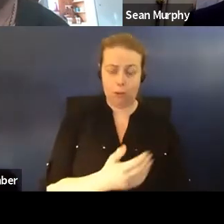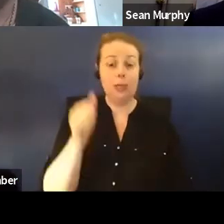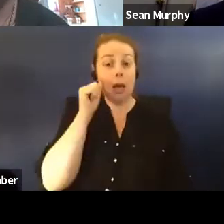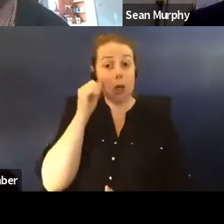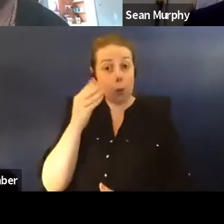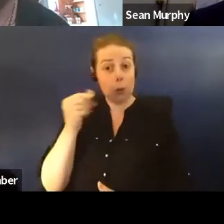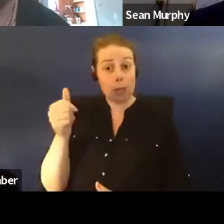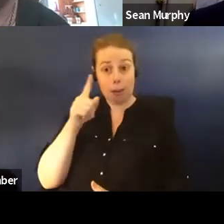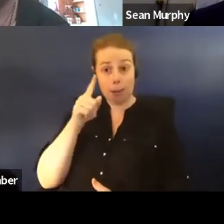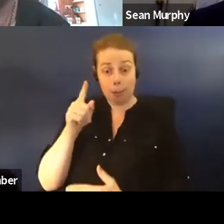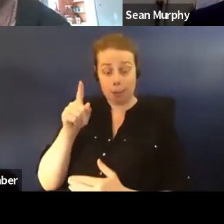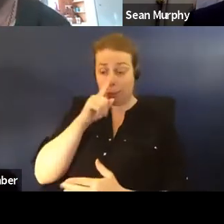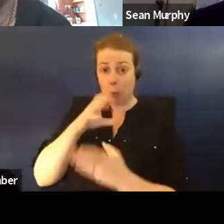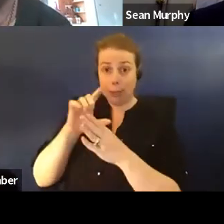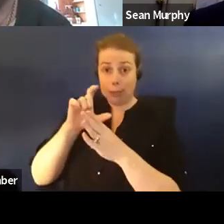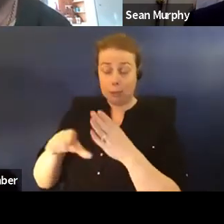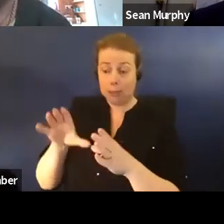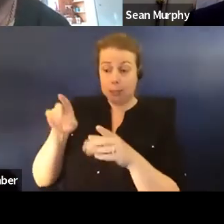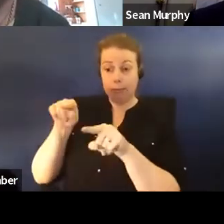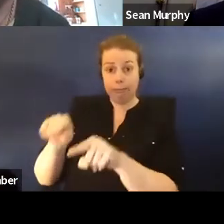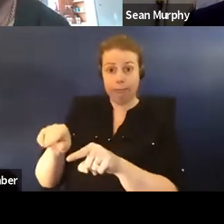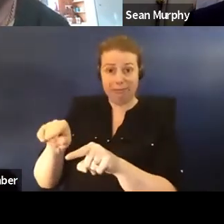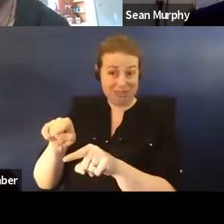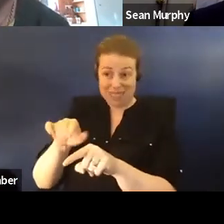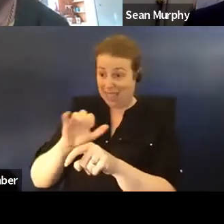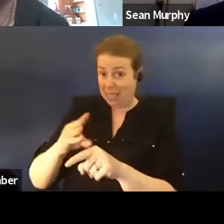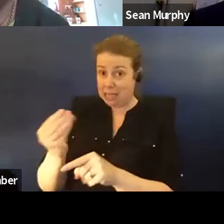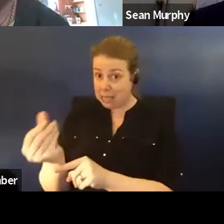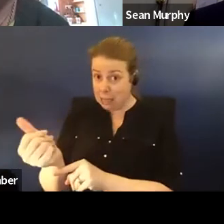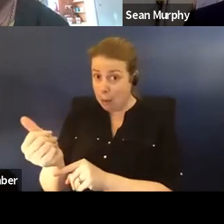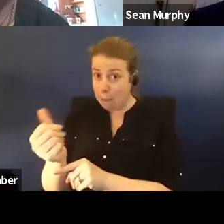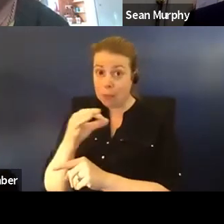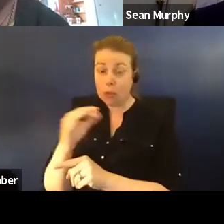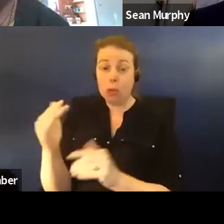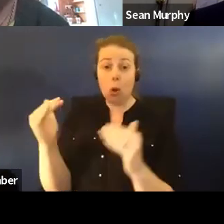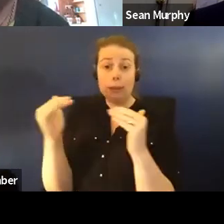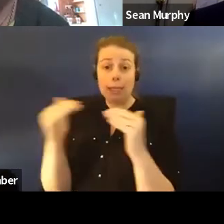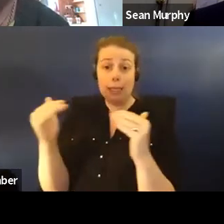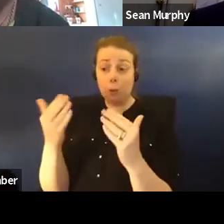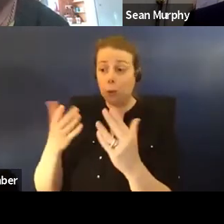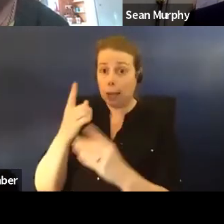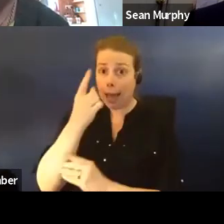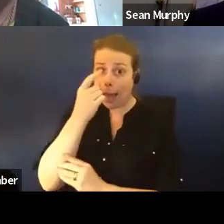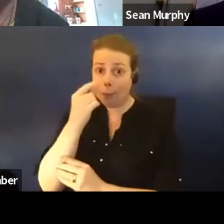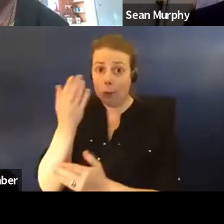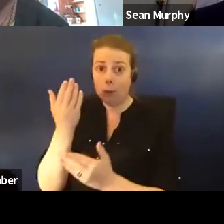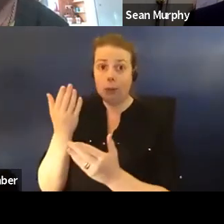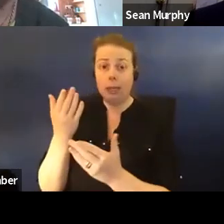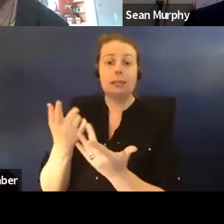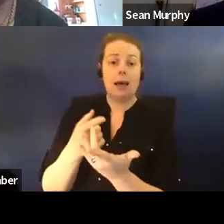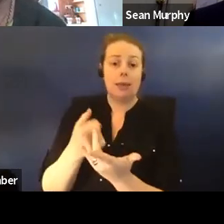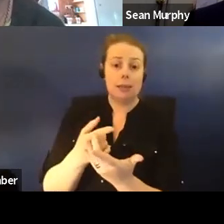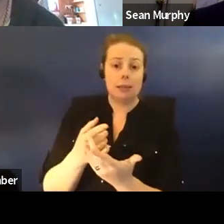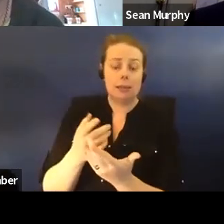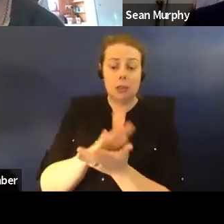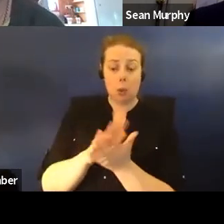demographics cannot access information equally as everyone else. So how that information is portrayed, is it via the NBN,